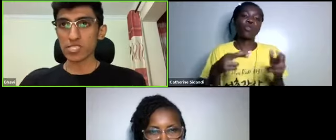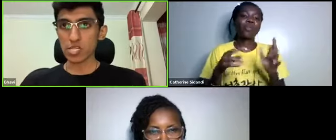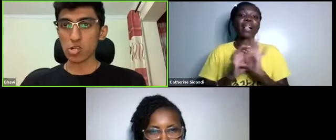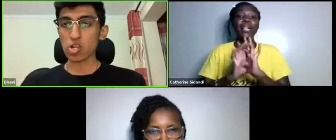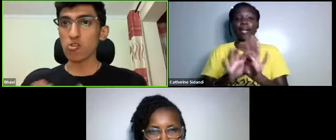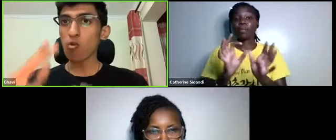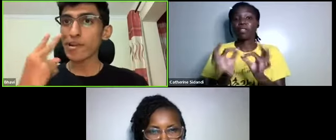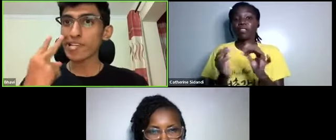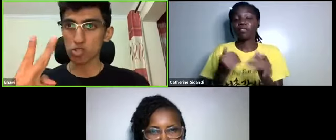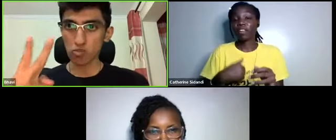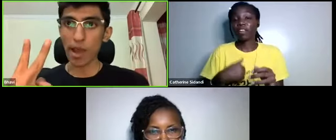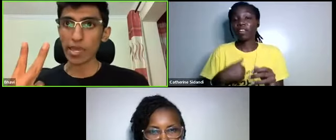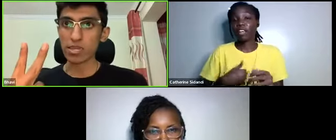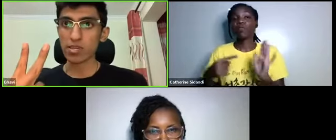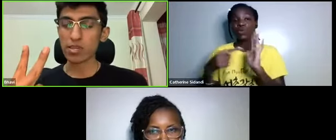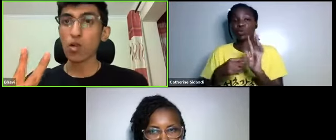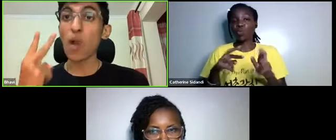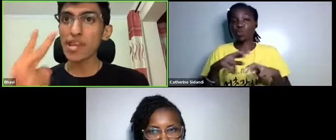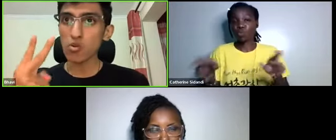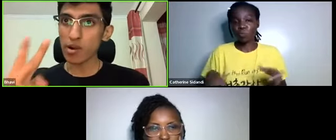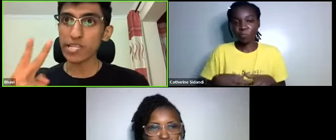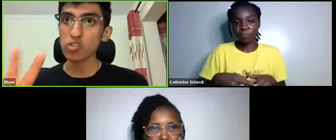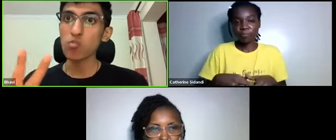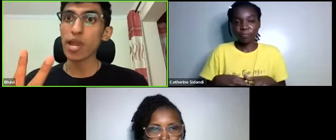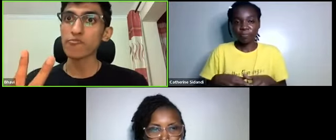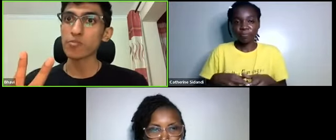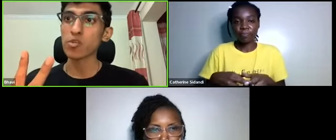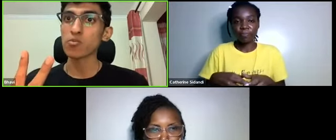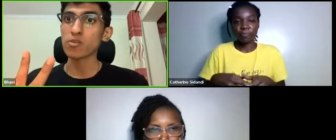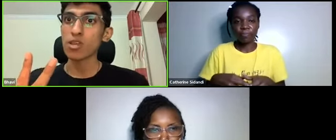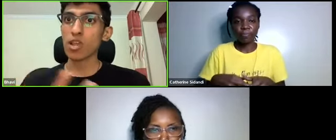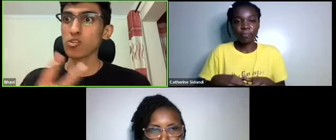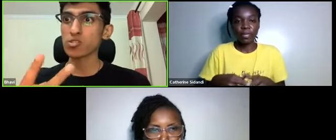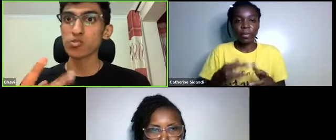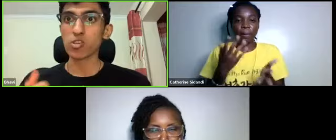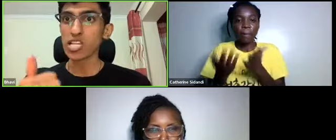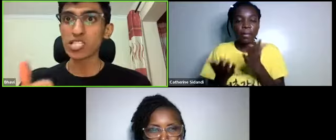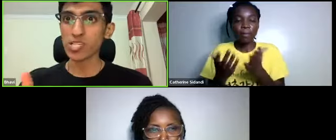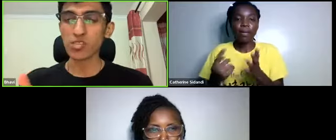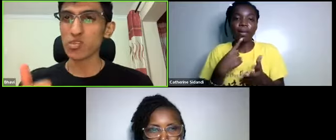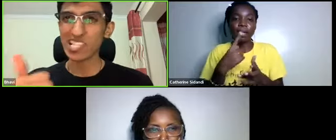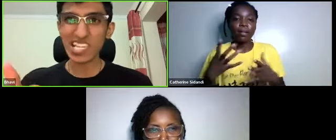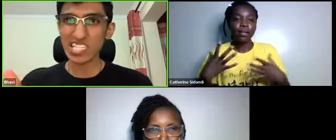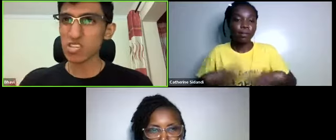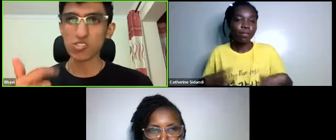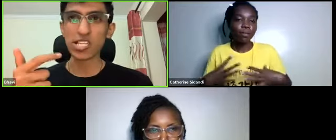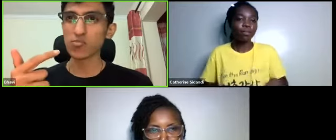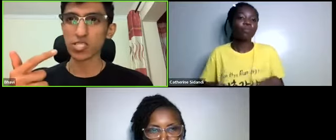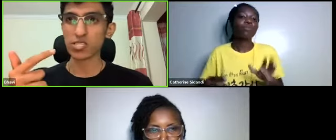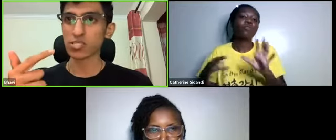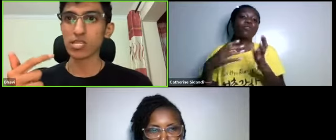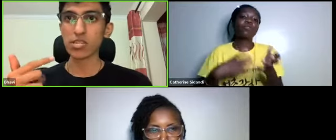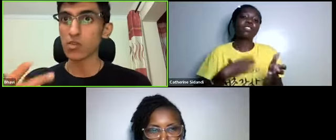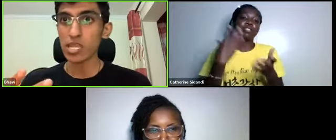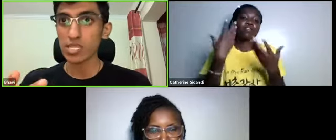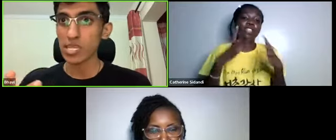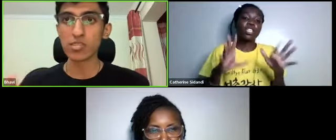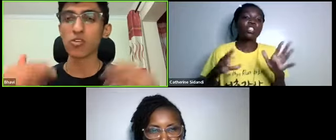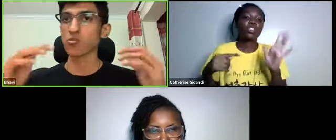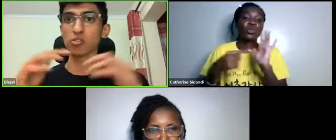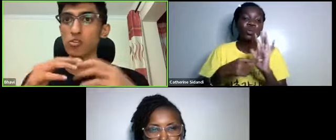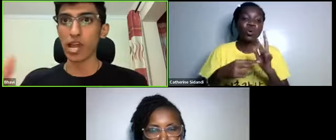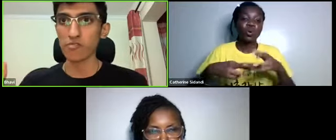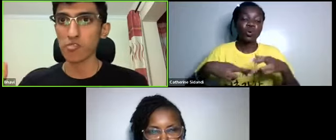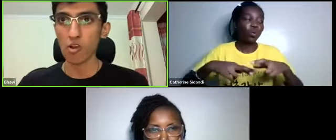have visited your showroom, only 2 buy. Why do only 2 buy from you? Because your salesperson was lazy, your salesperson didn't do